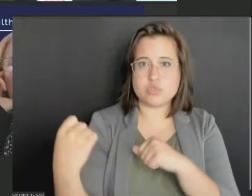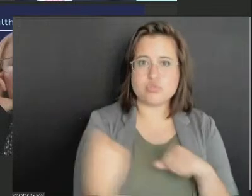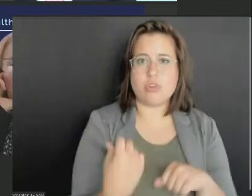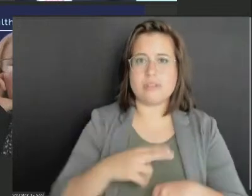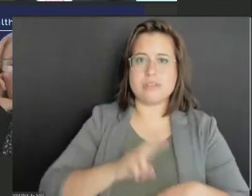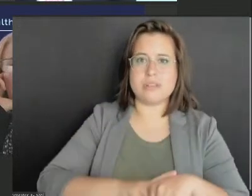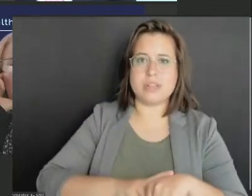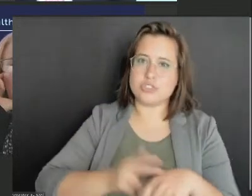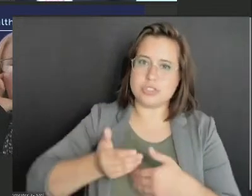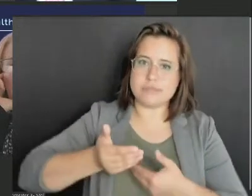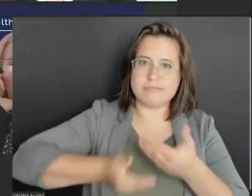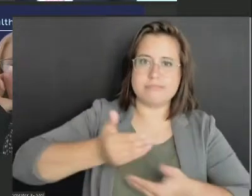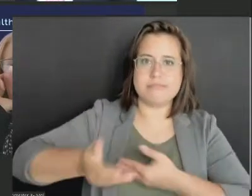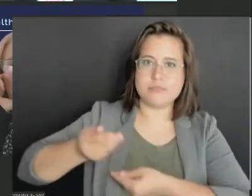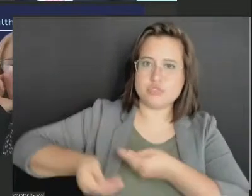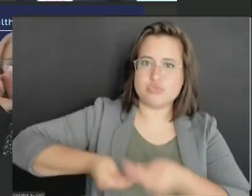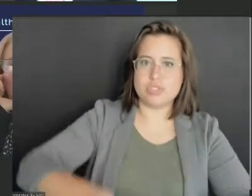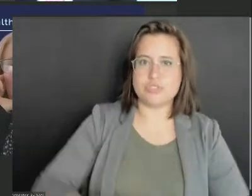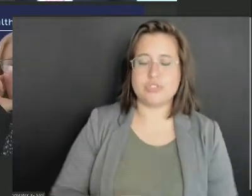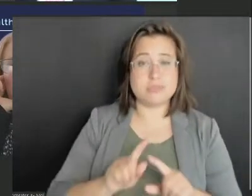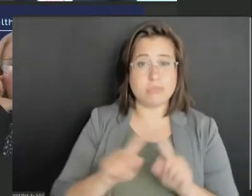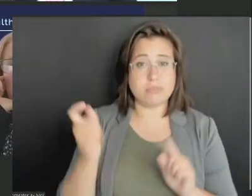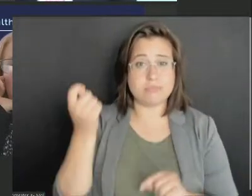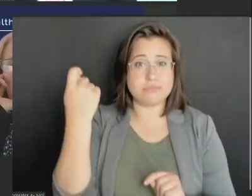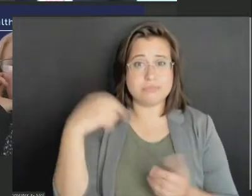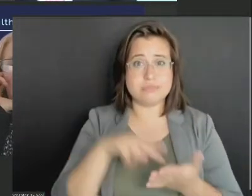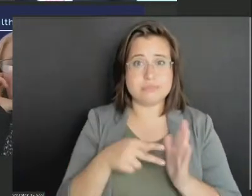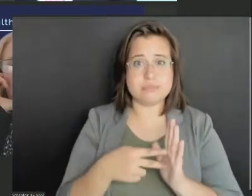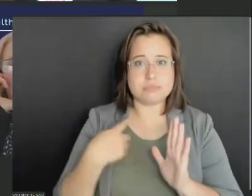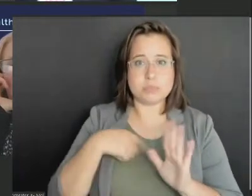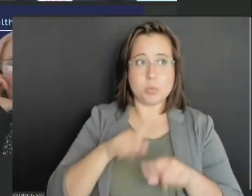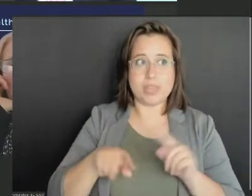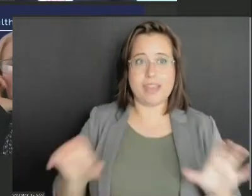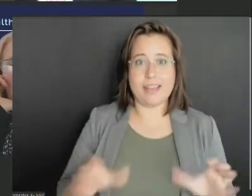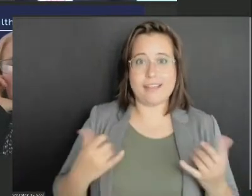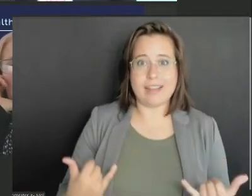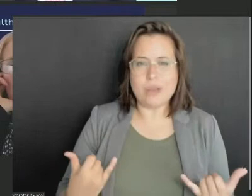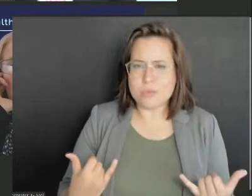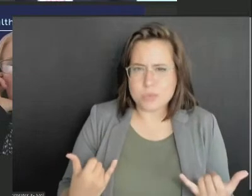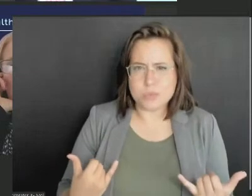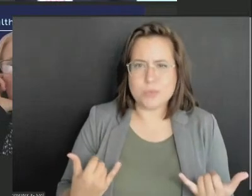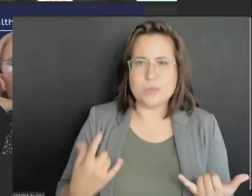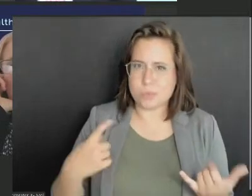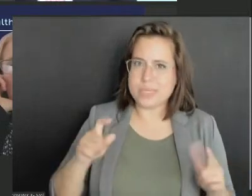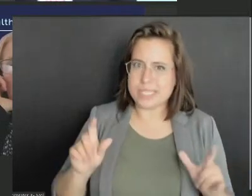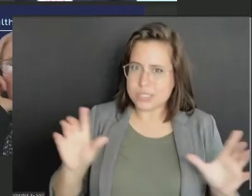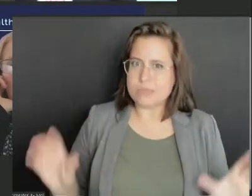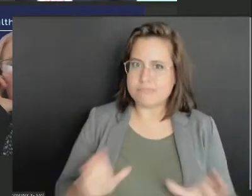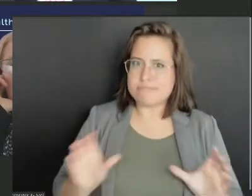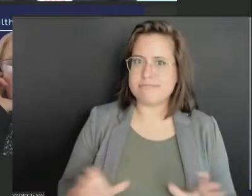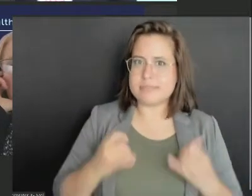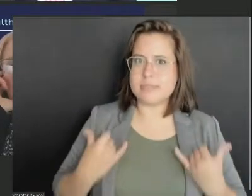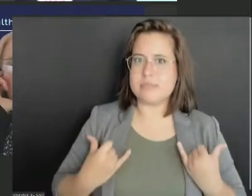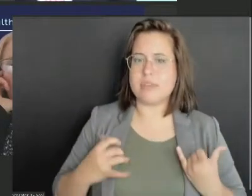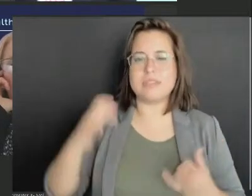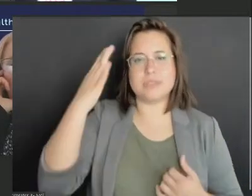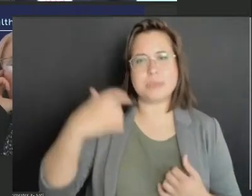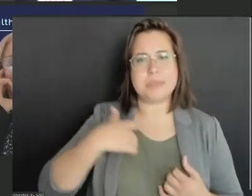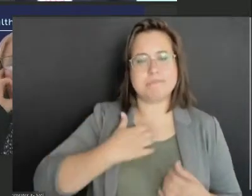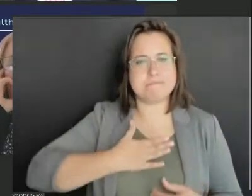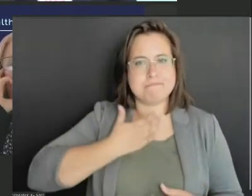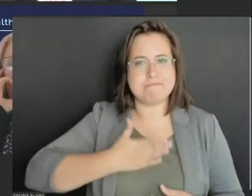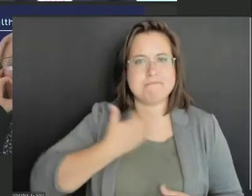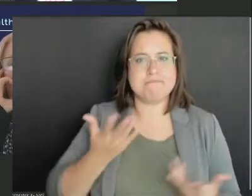coming generations. However, that does not mean that we can't act right now, right? So that's why I'm very glad that we've made